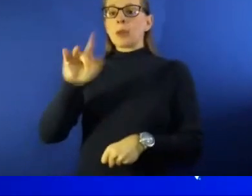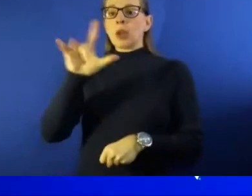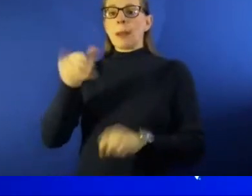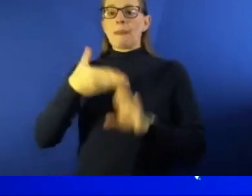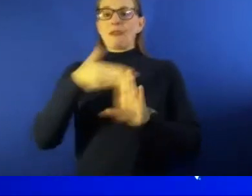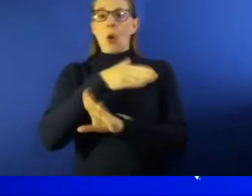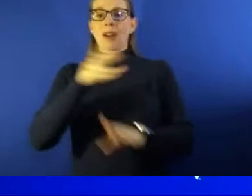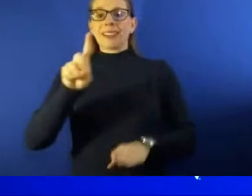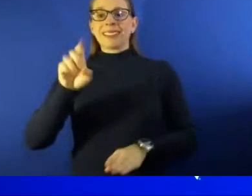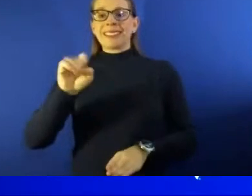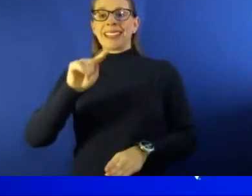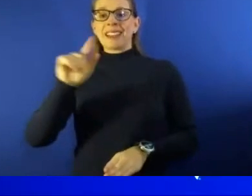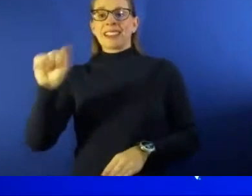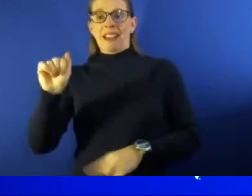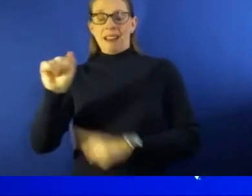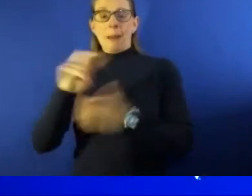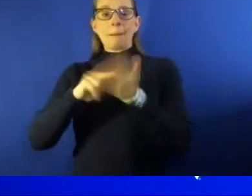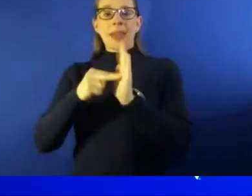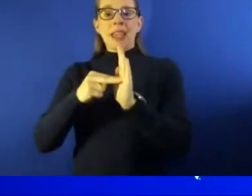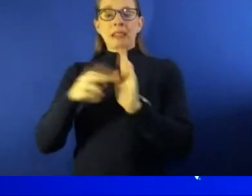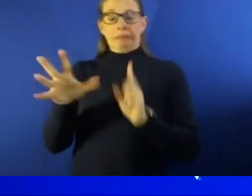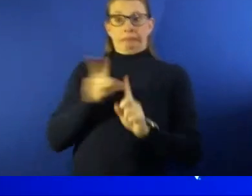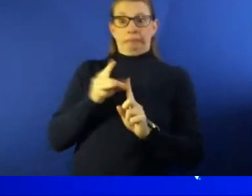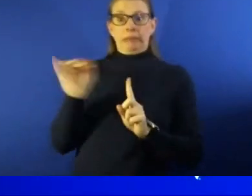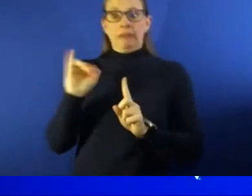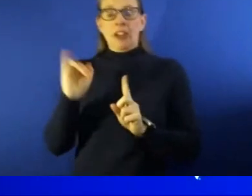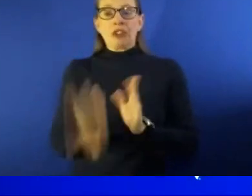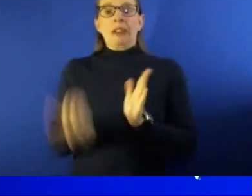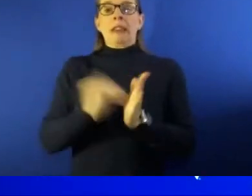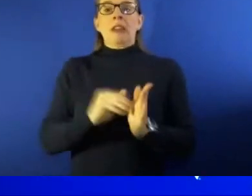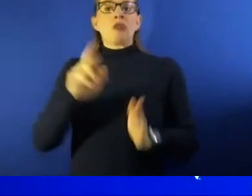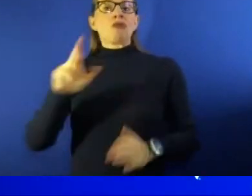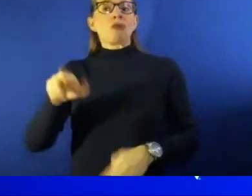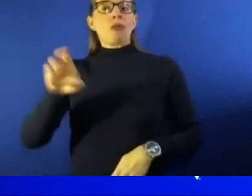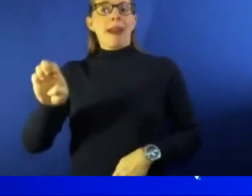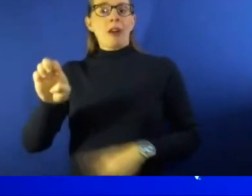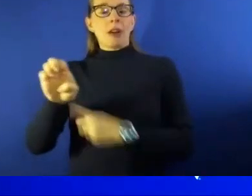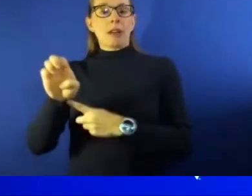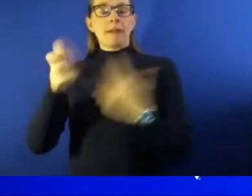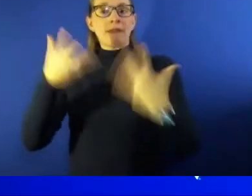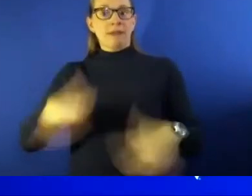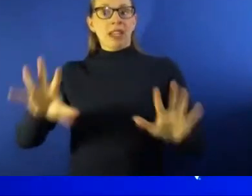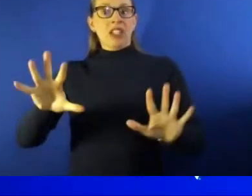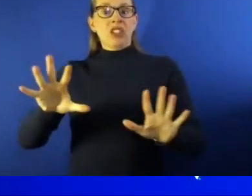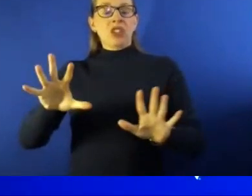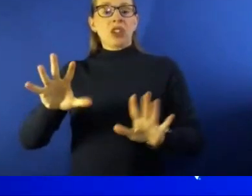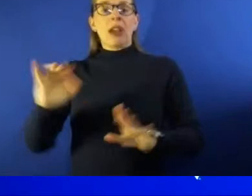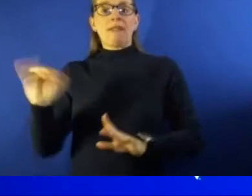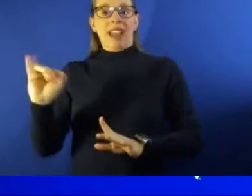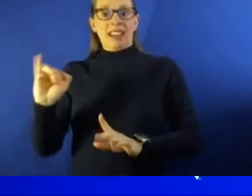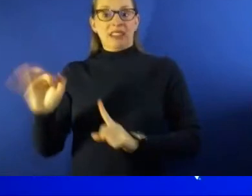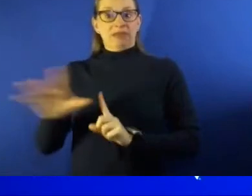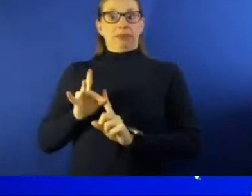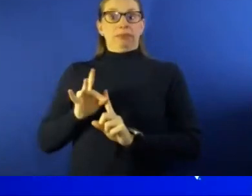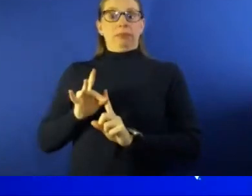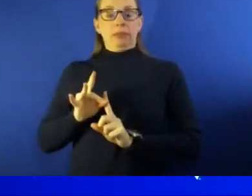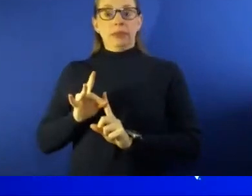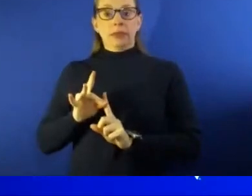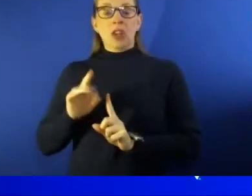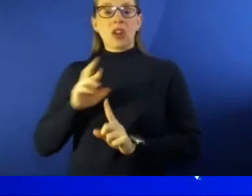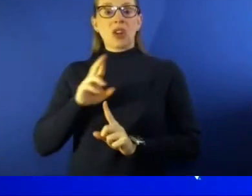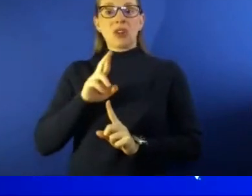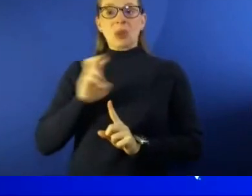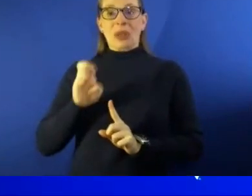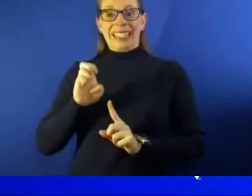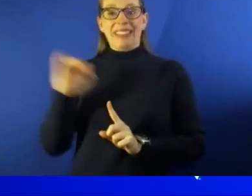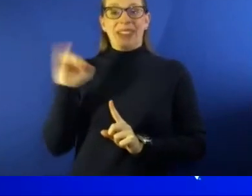that reinfection was rare. After somebody was infected, what would happen with reinfection? We had cases that